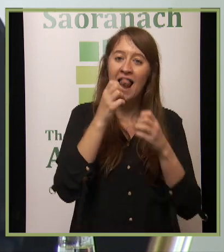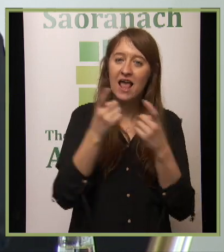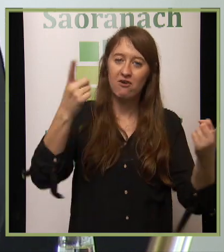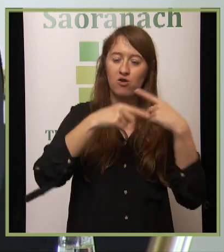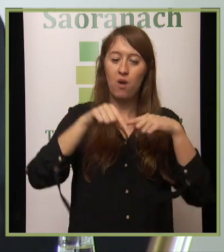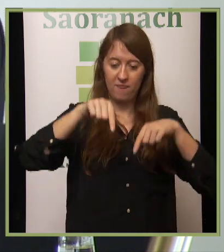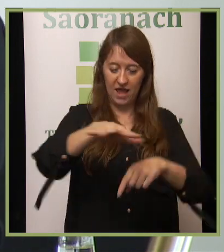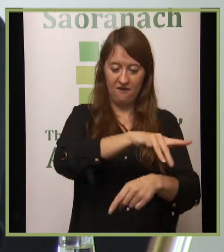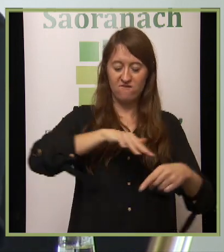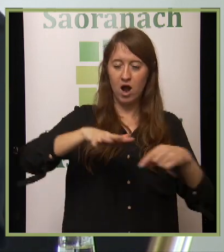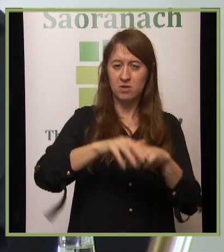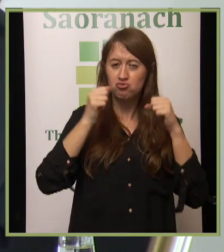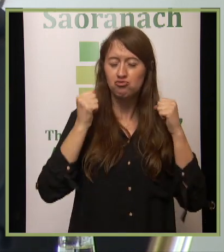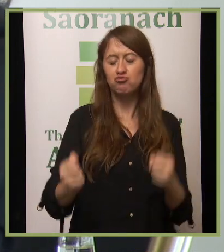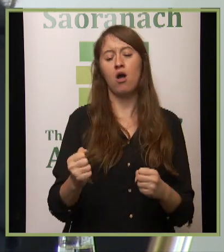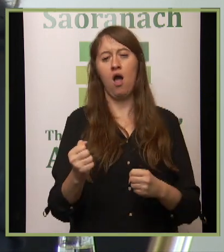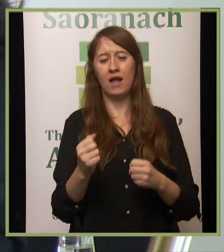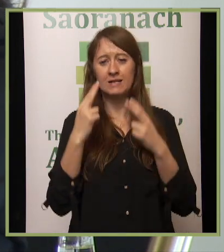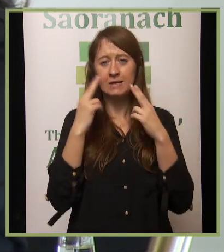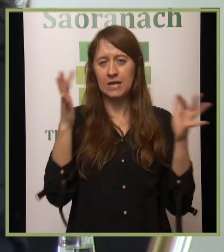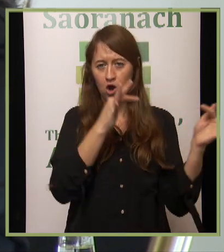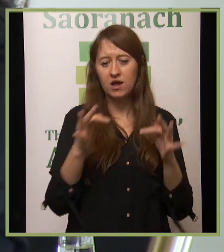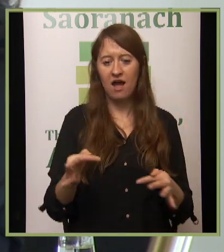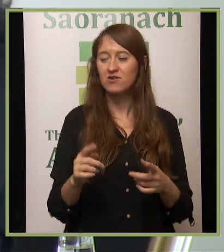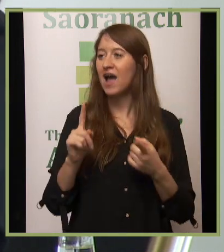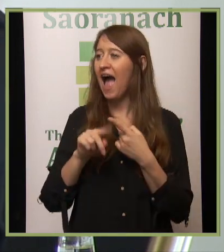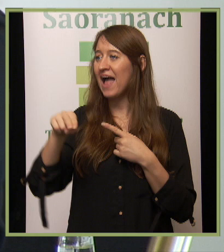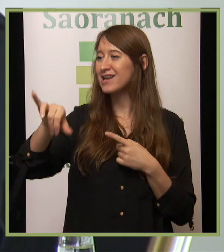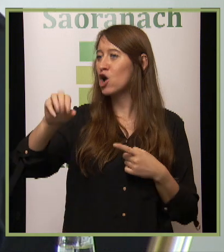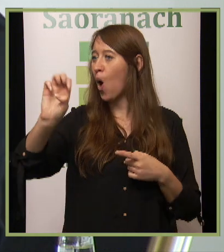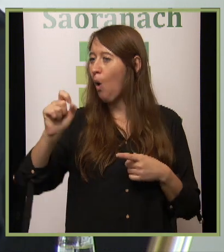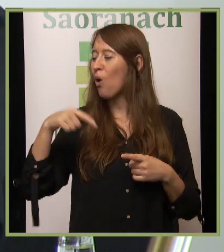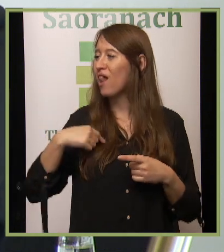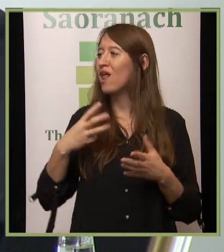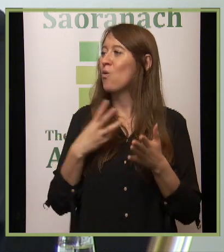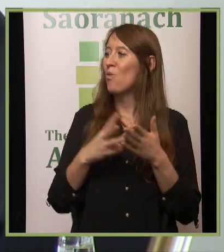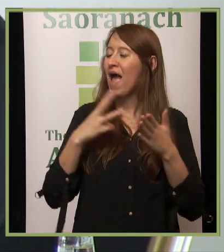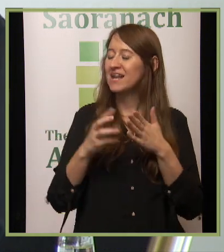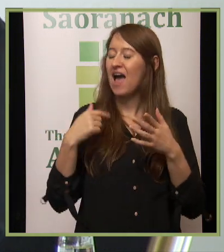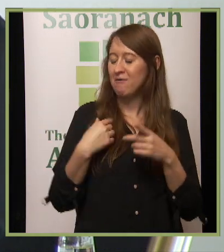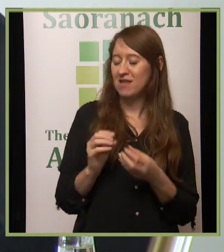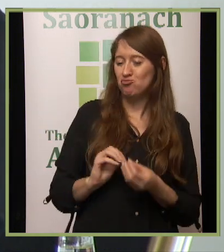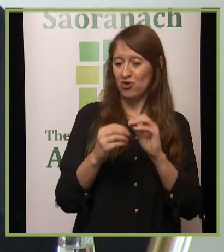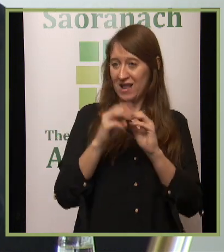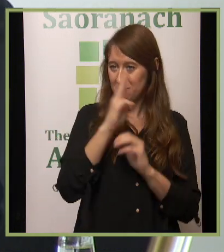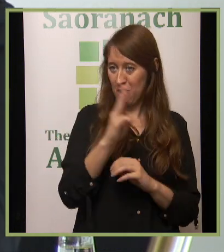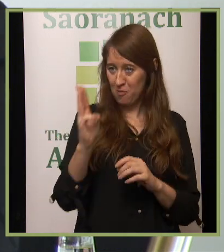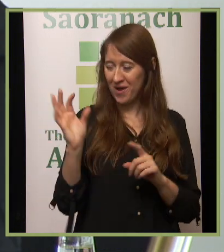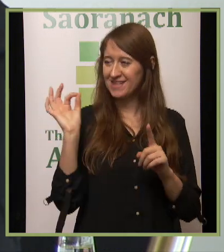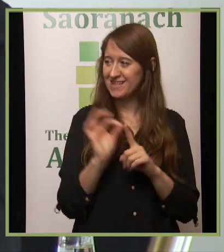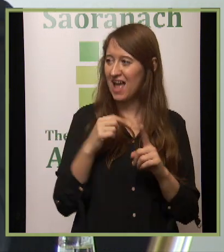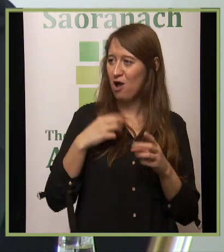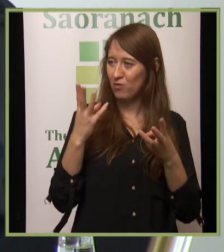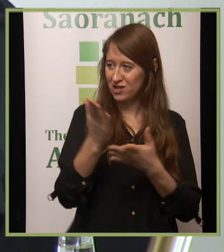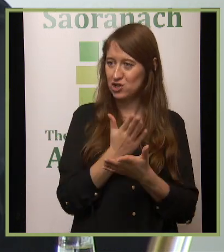you. And Nicole mentioned it the last time, I'm working on the slide deck, and when I have a PowerPoint, I will share it on the members page. Download